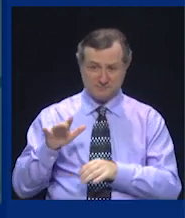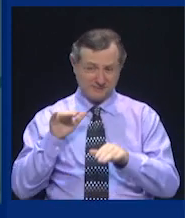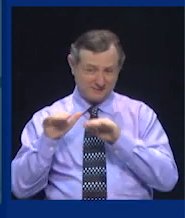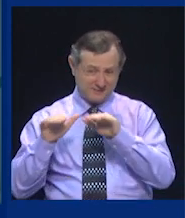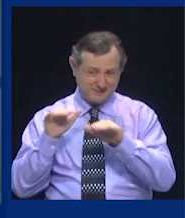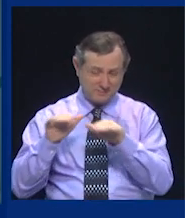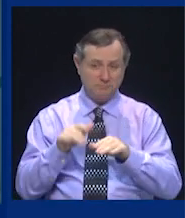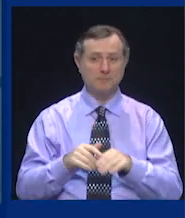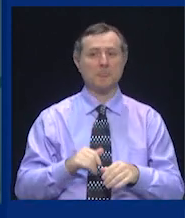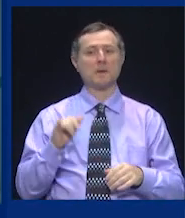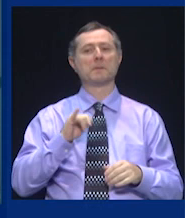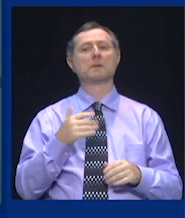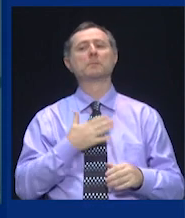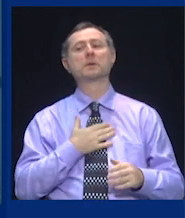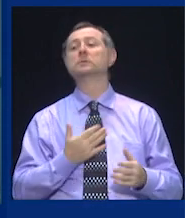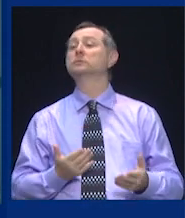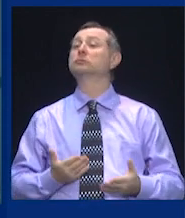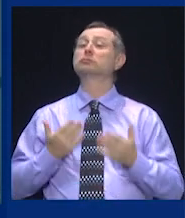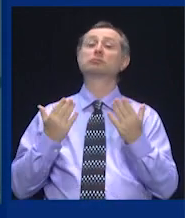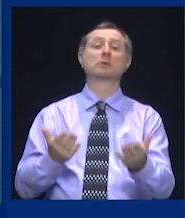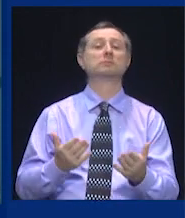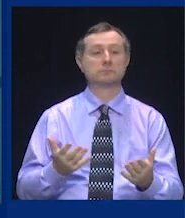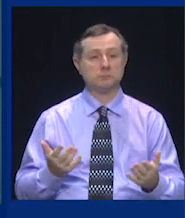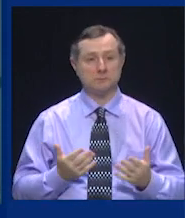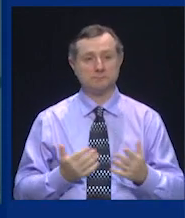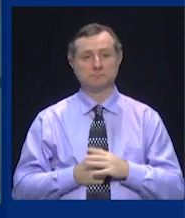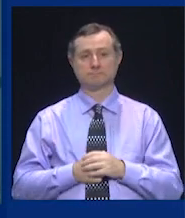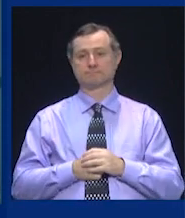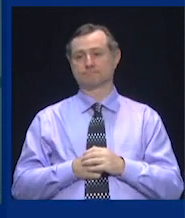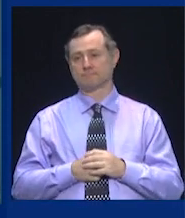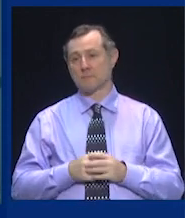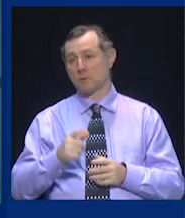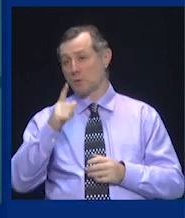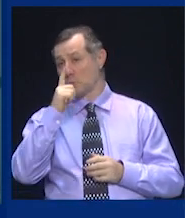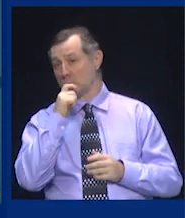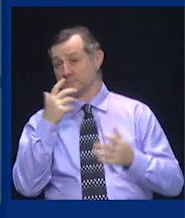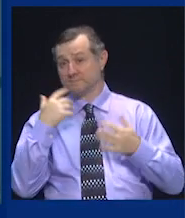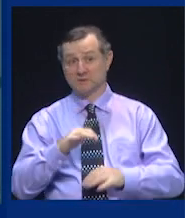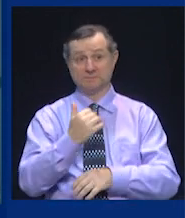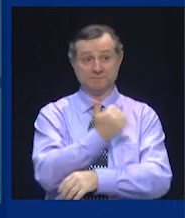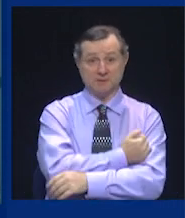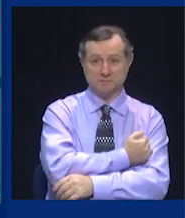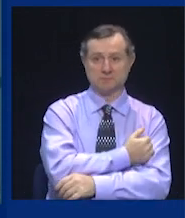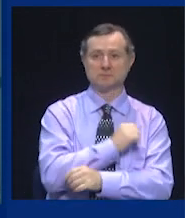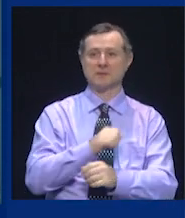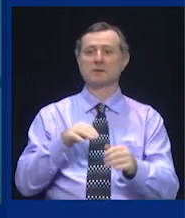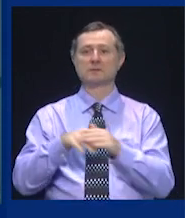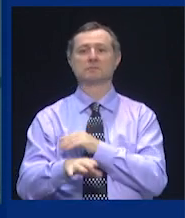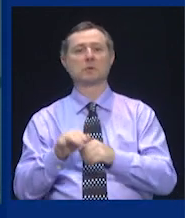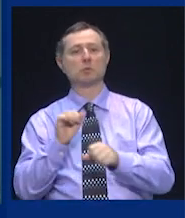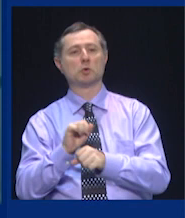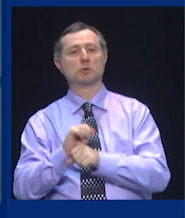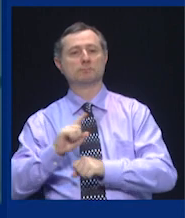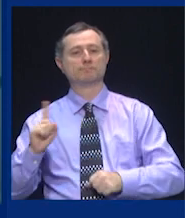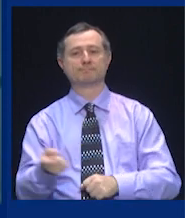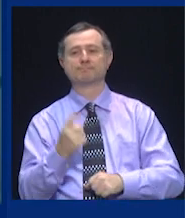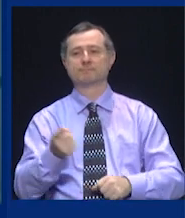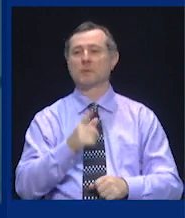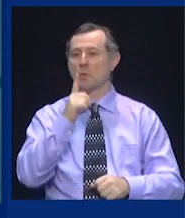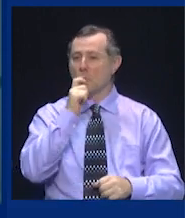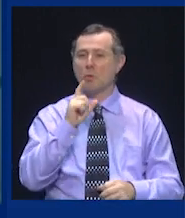to them, go to vaccine-only admission. Go to vaccine-only